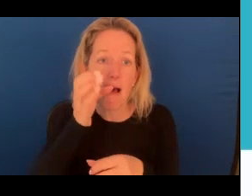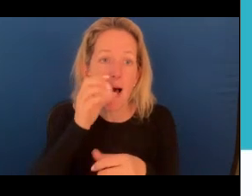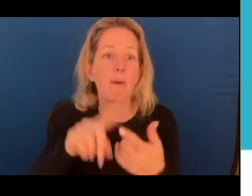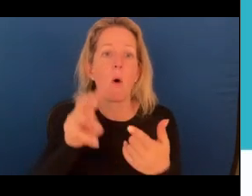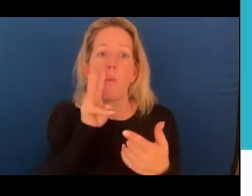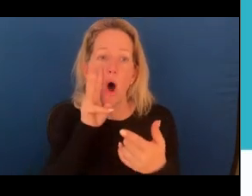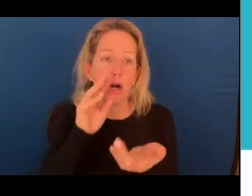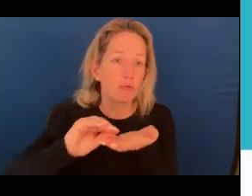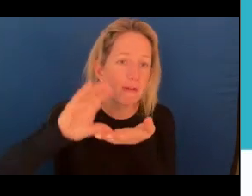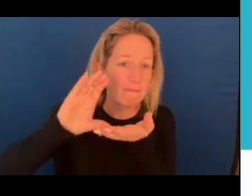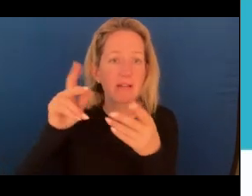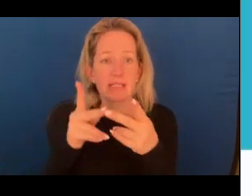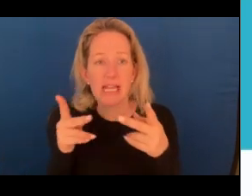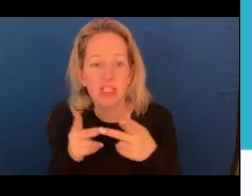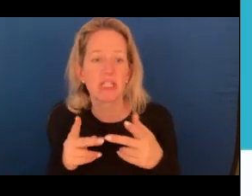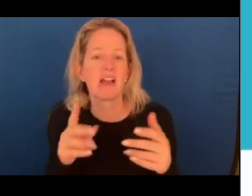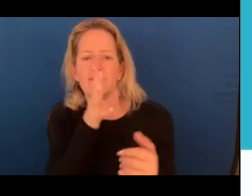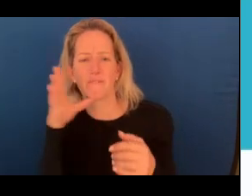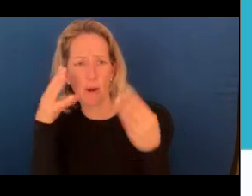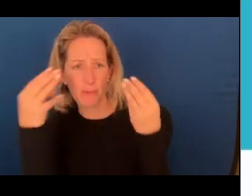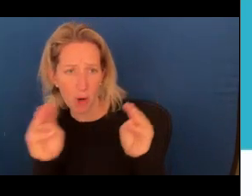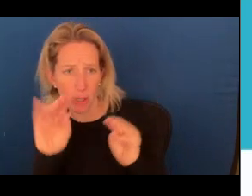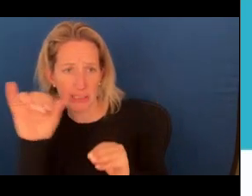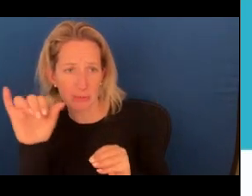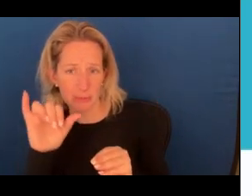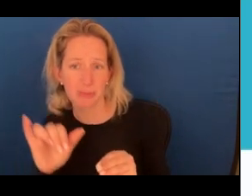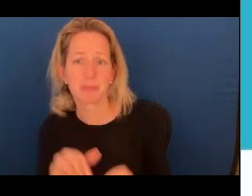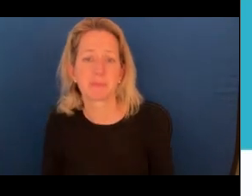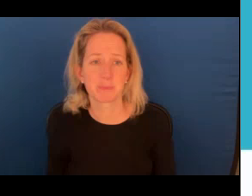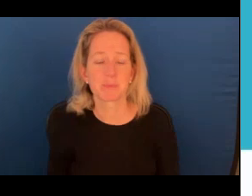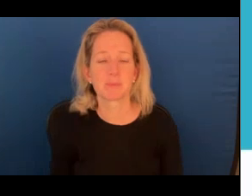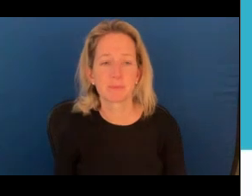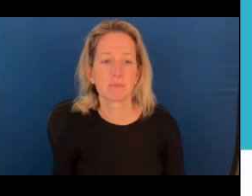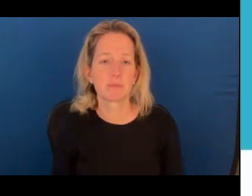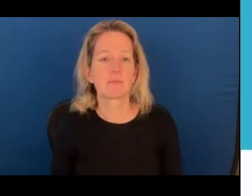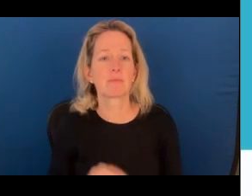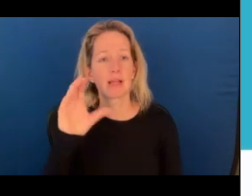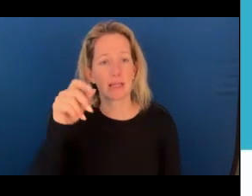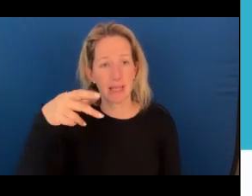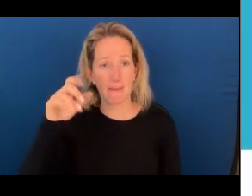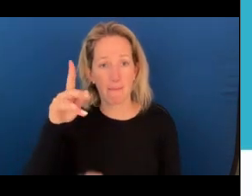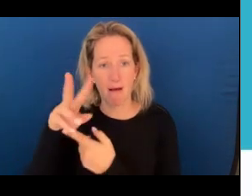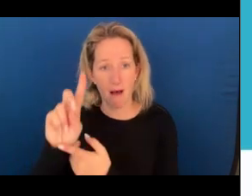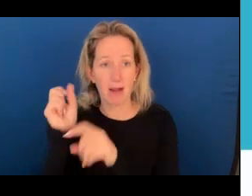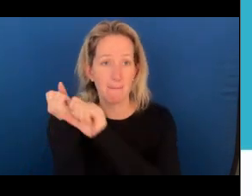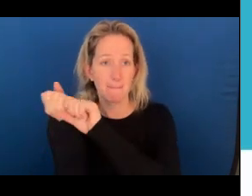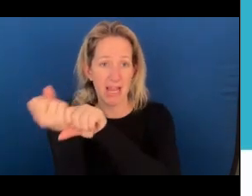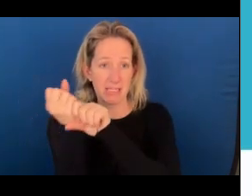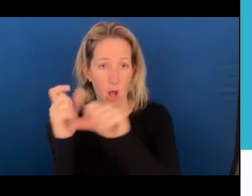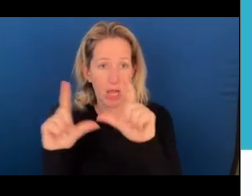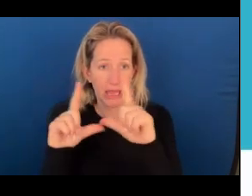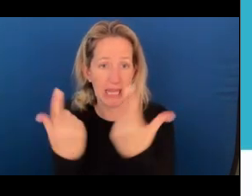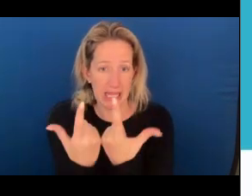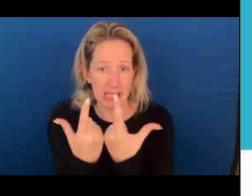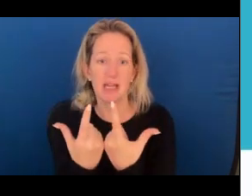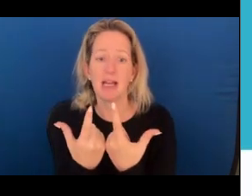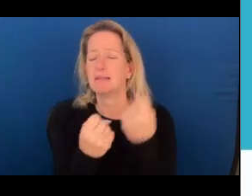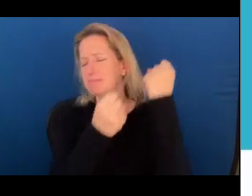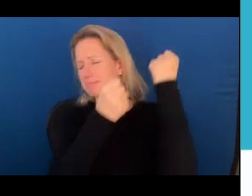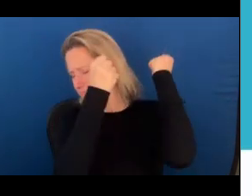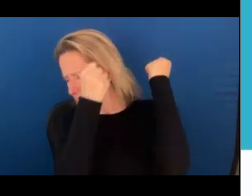with farmers markets, so on and so forth. Next slide. Cape Cod Baseball League is a major cultural